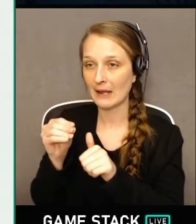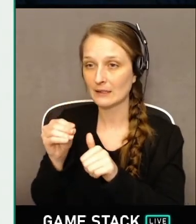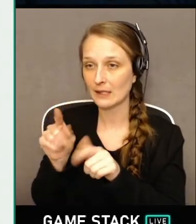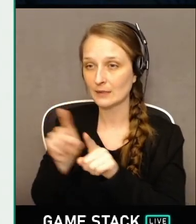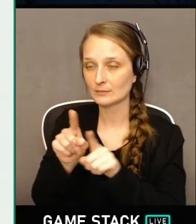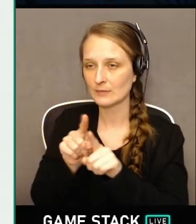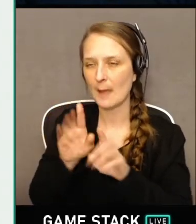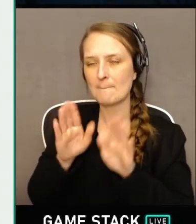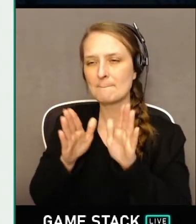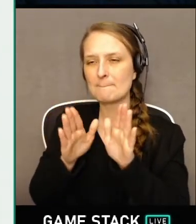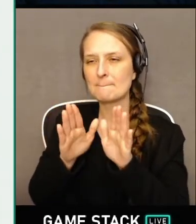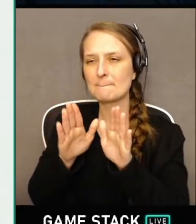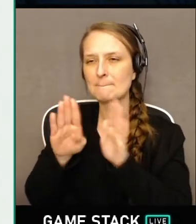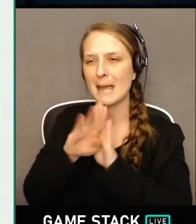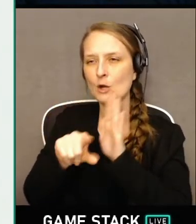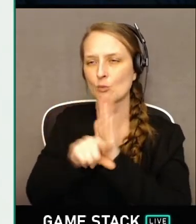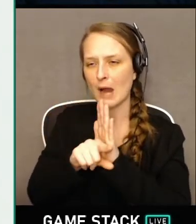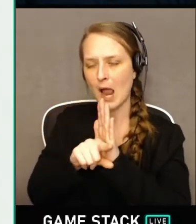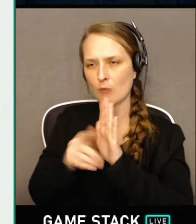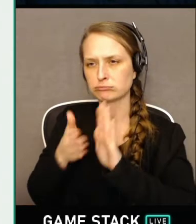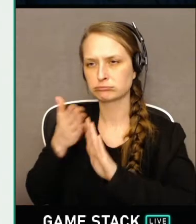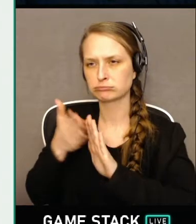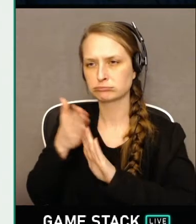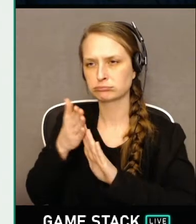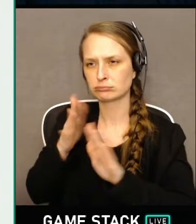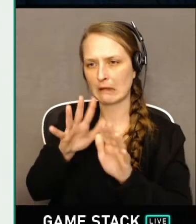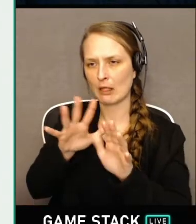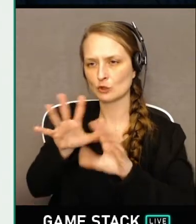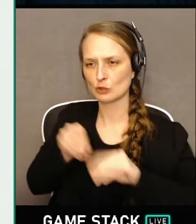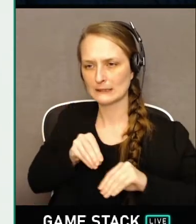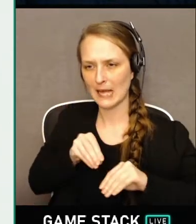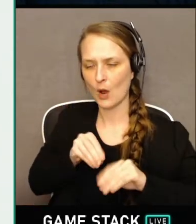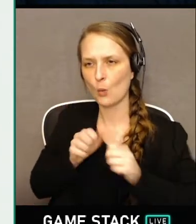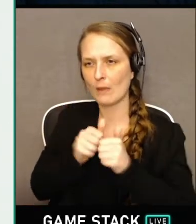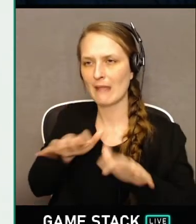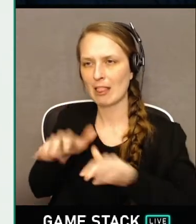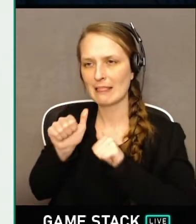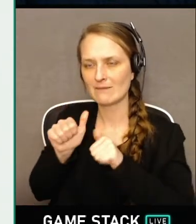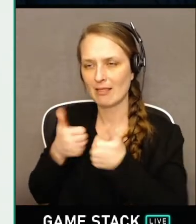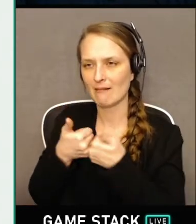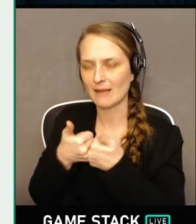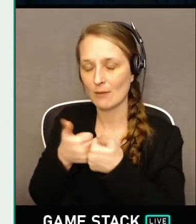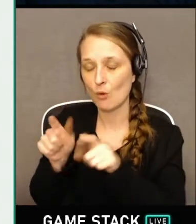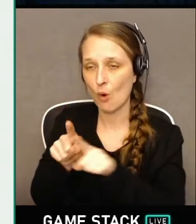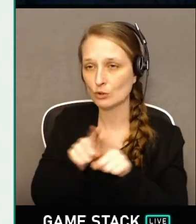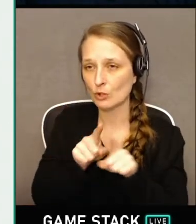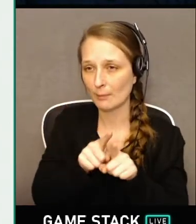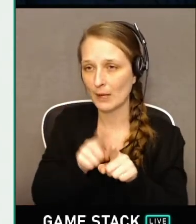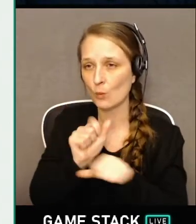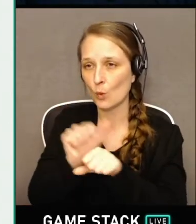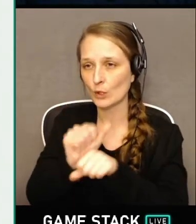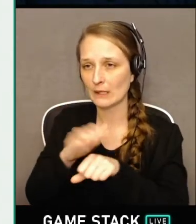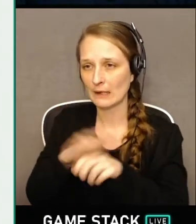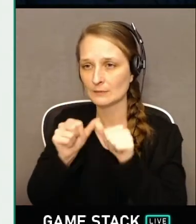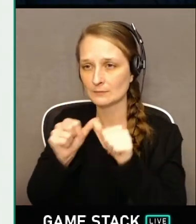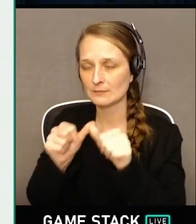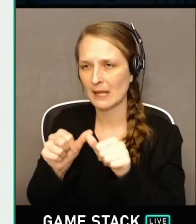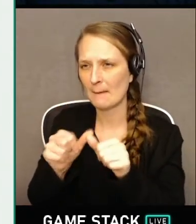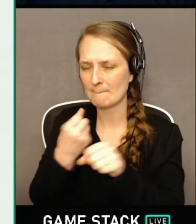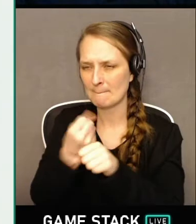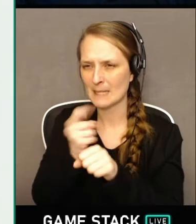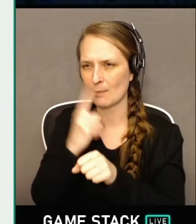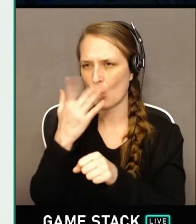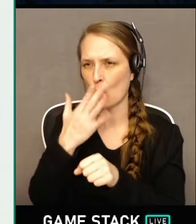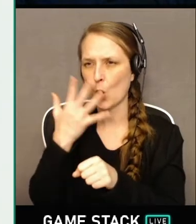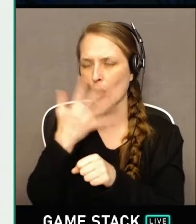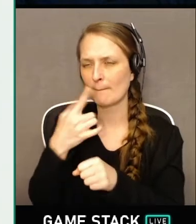processes, all without leaving the game. We have also been working on making existing games look better on Windows